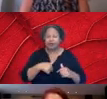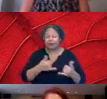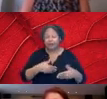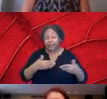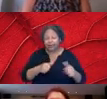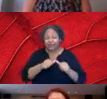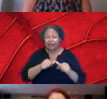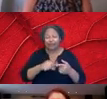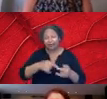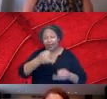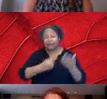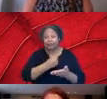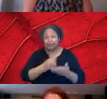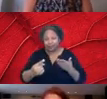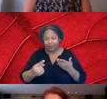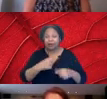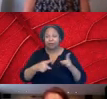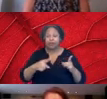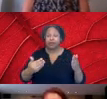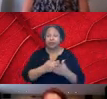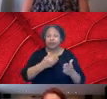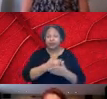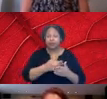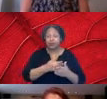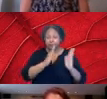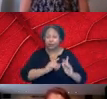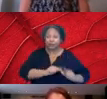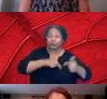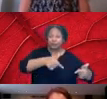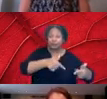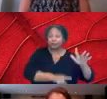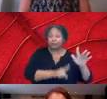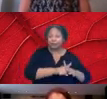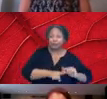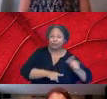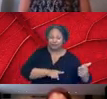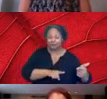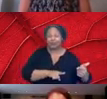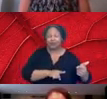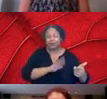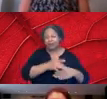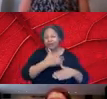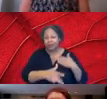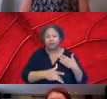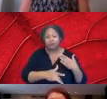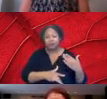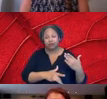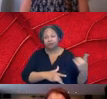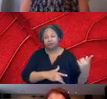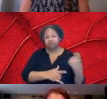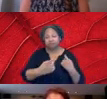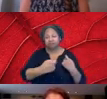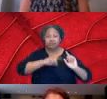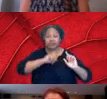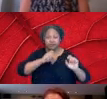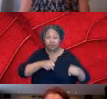week, but a new me will appear and be available to answer all these questions as well. And in the interim, actually,